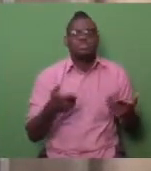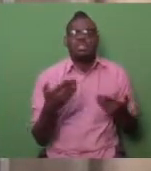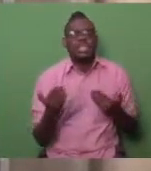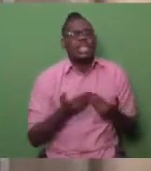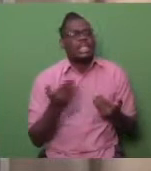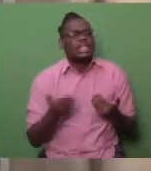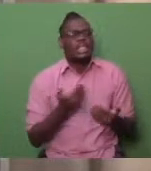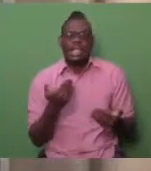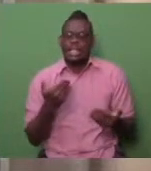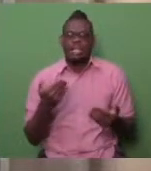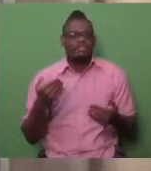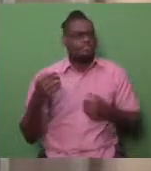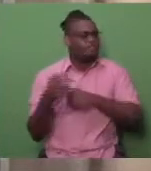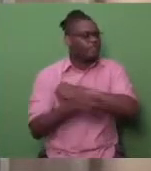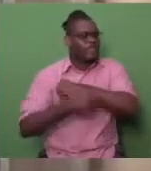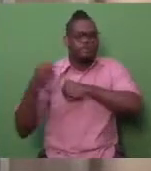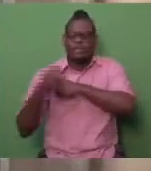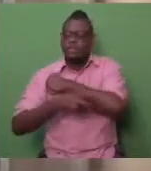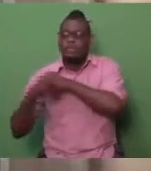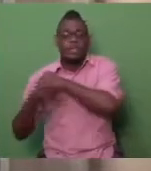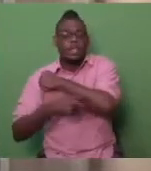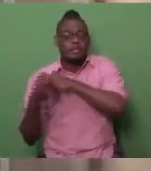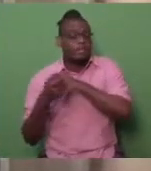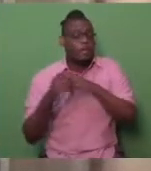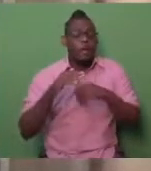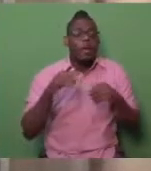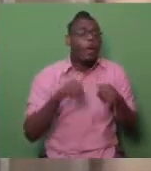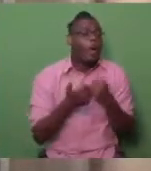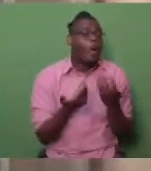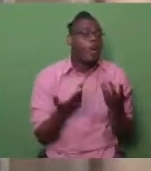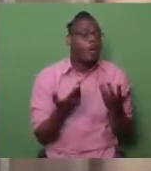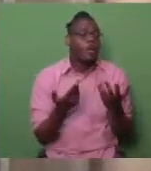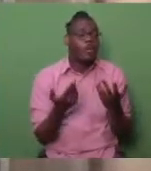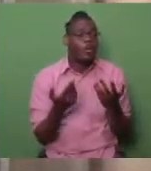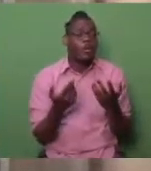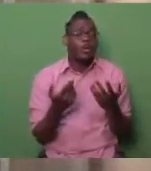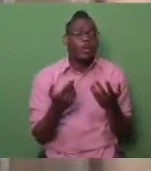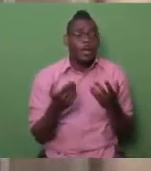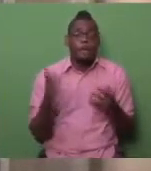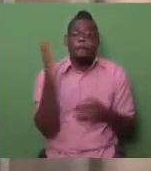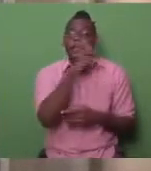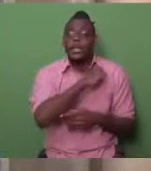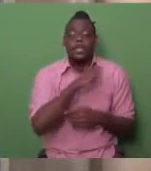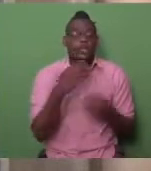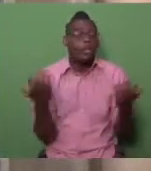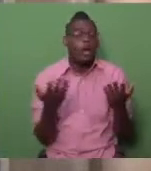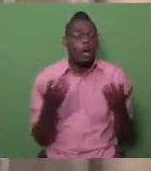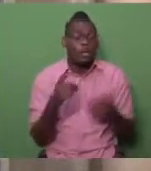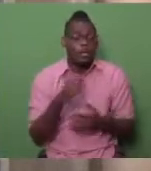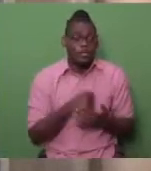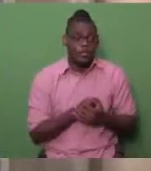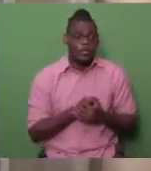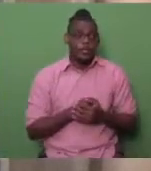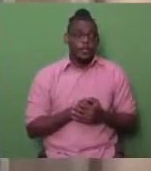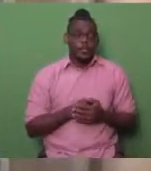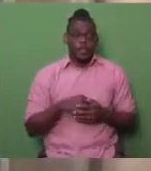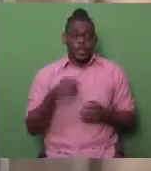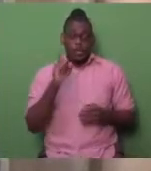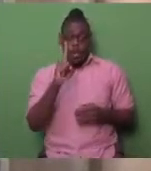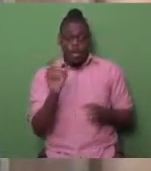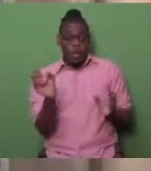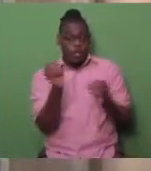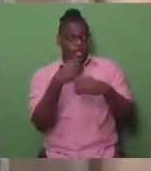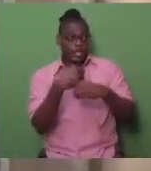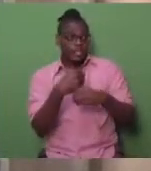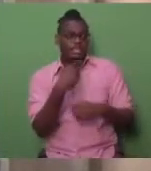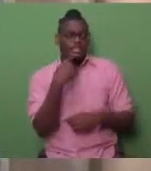it. They removed, one, the procurement office from disposing, selling property owned by the state. This